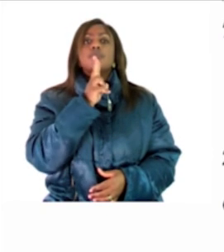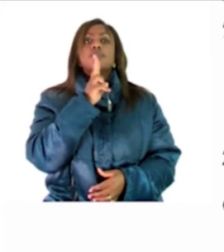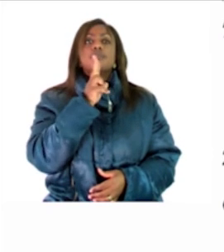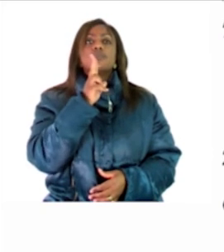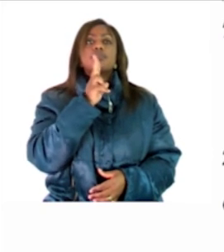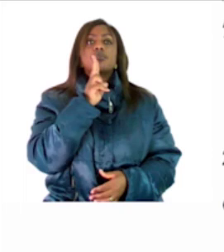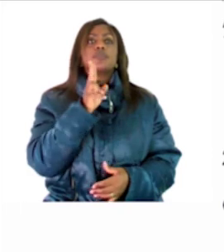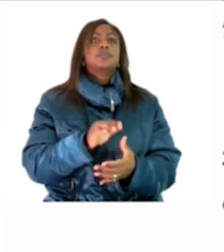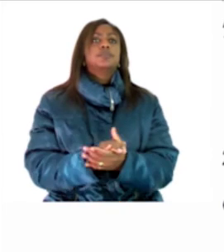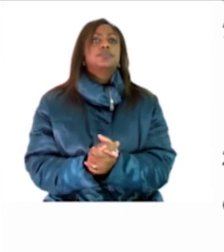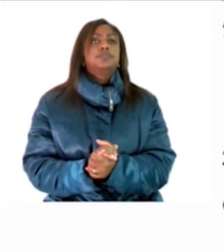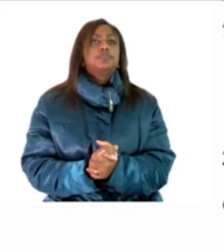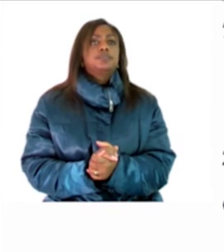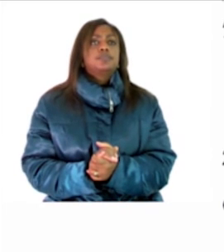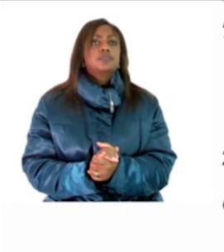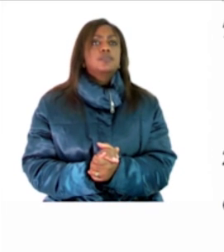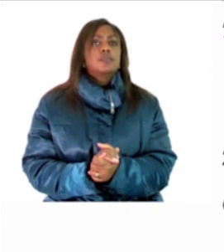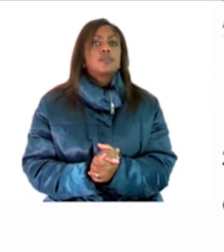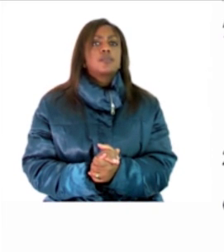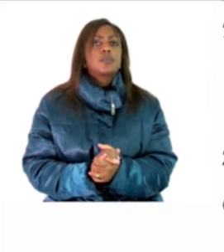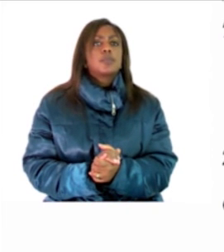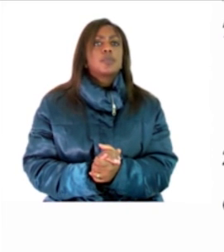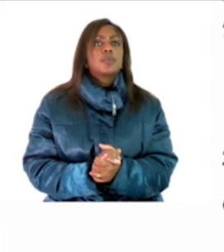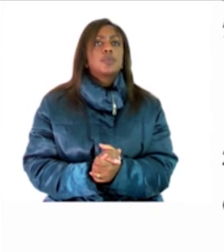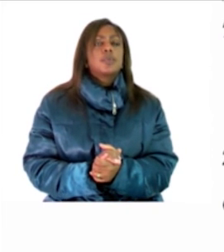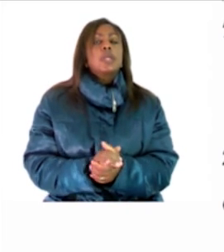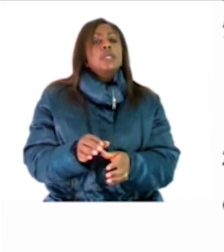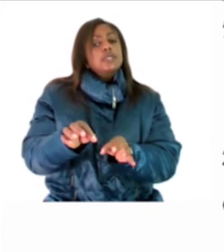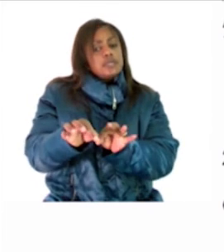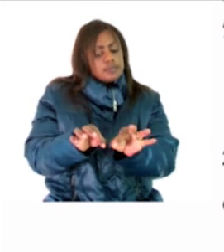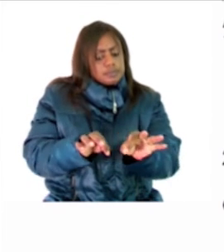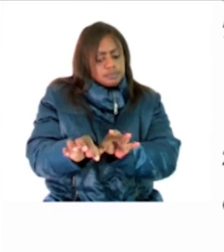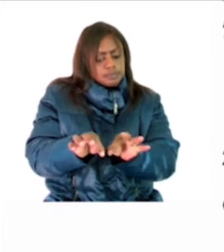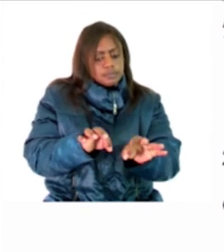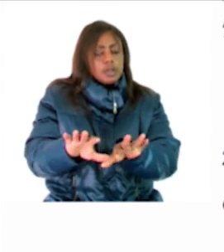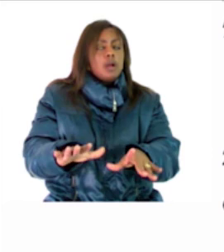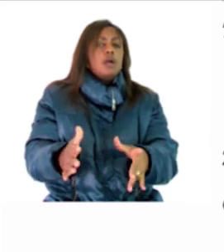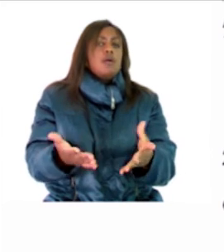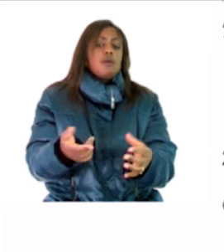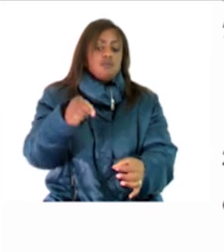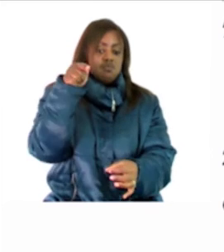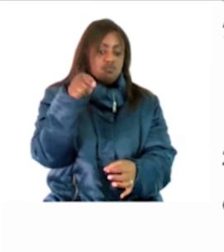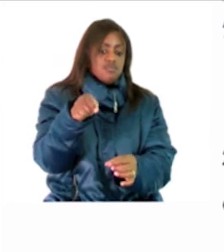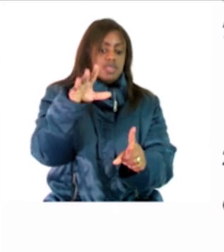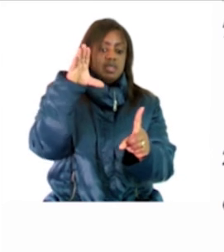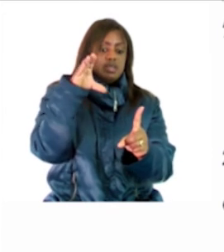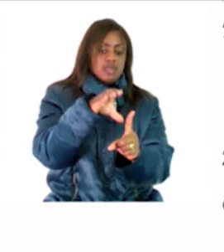either whatever you think is right for you to mention there, and explain how does it